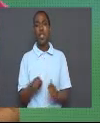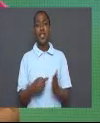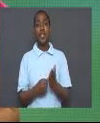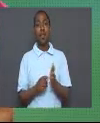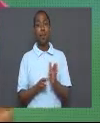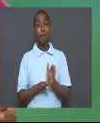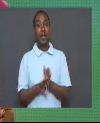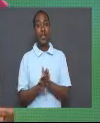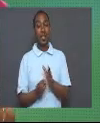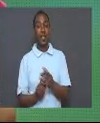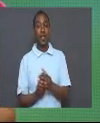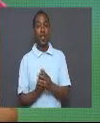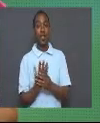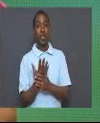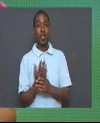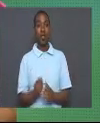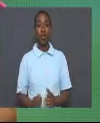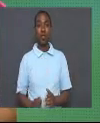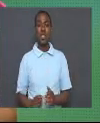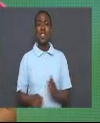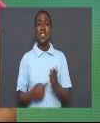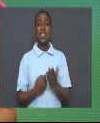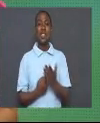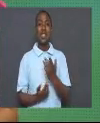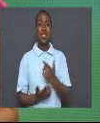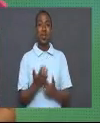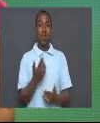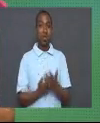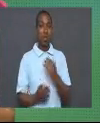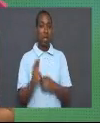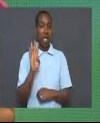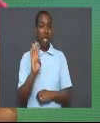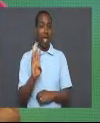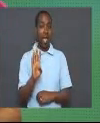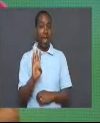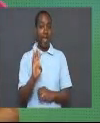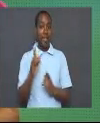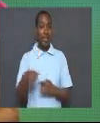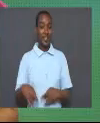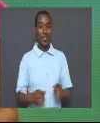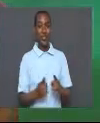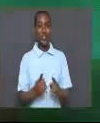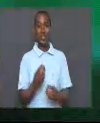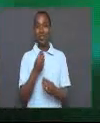growth. Let us discuss 4 ways to preserve food: